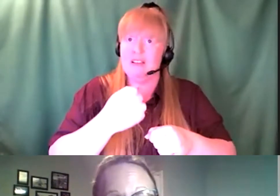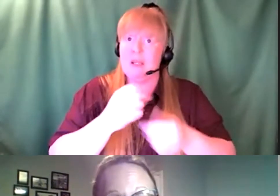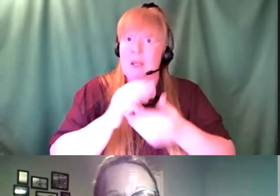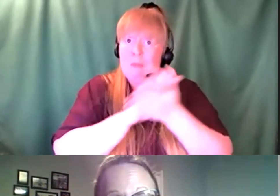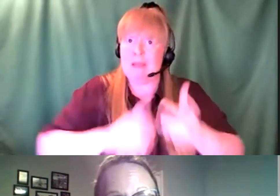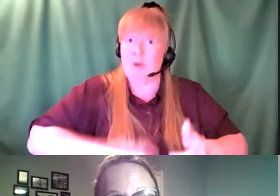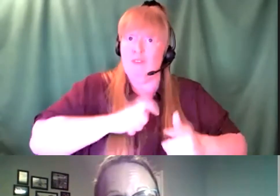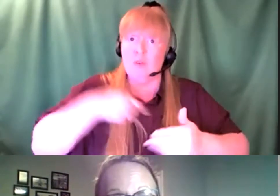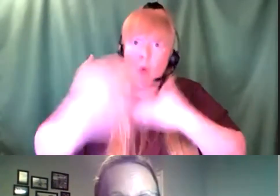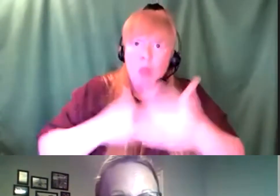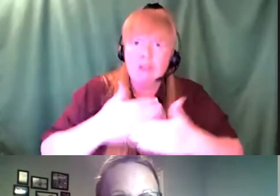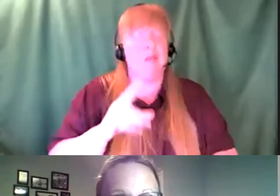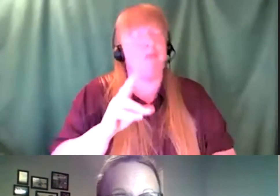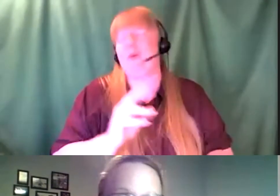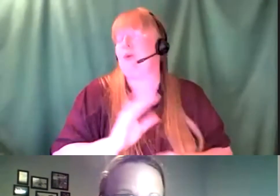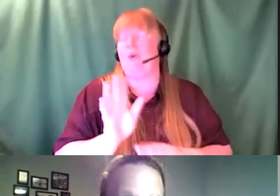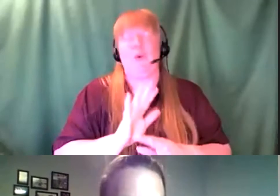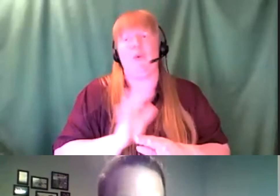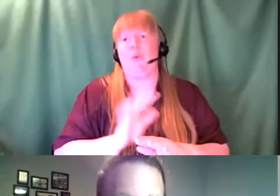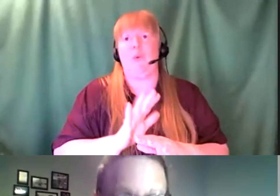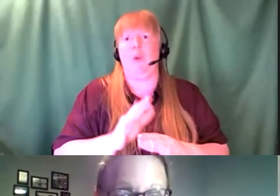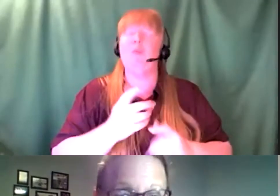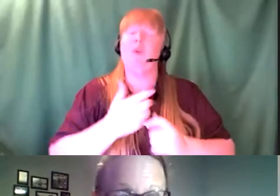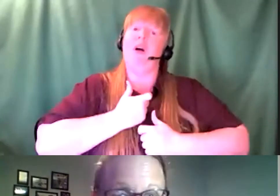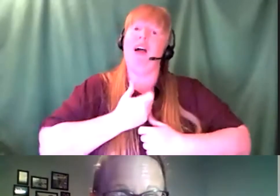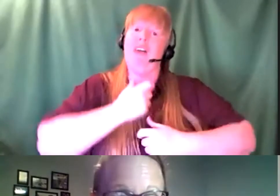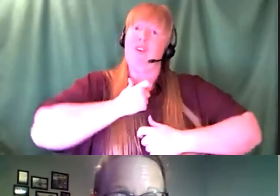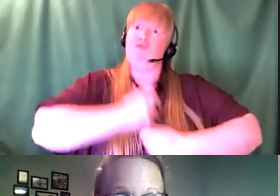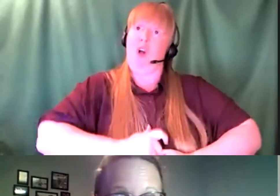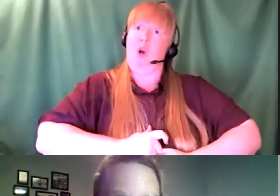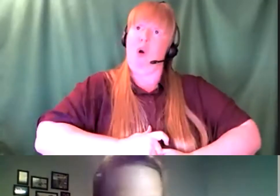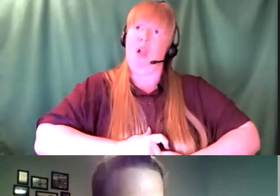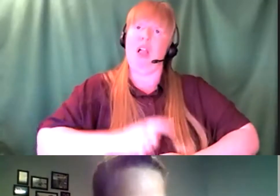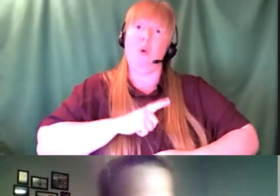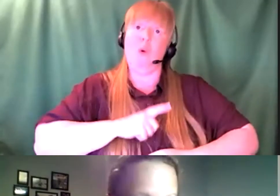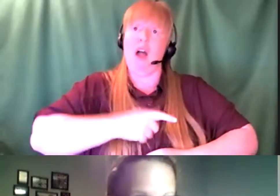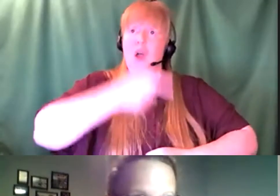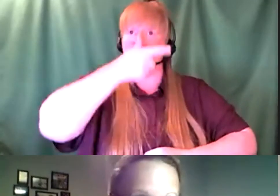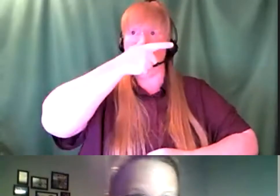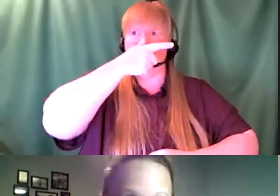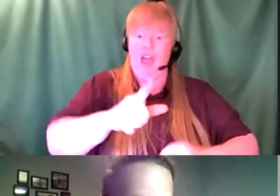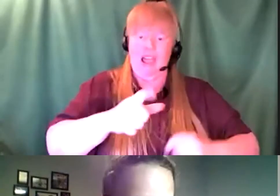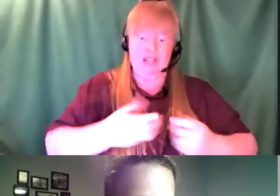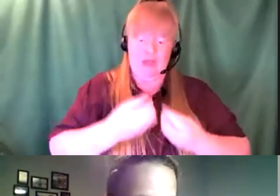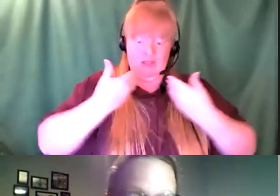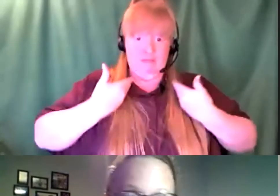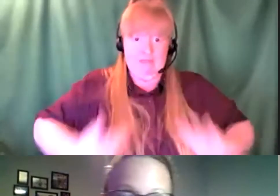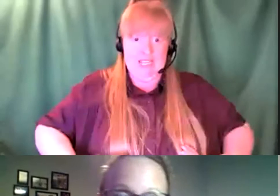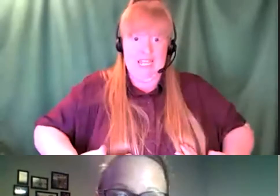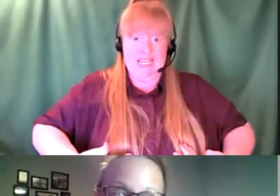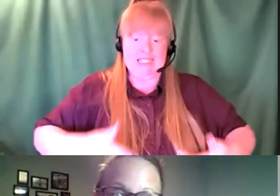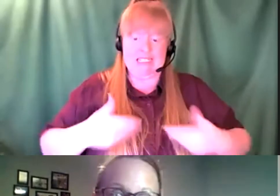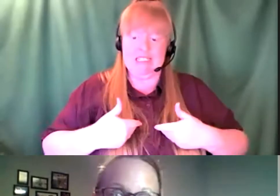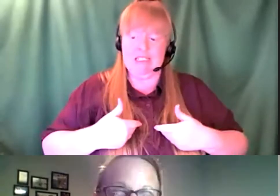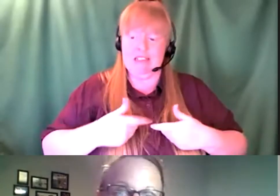I feel like we've got a role to play. You know, if we're lucky enough to wear this kit, you know, and represent our country and win these, we've got a role